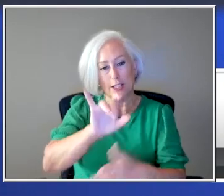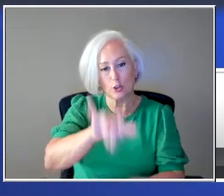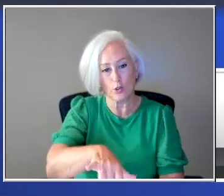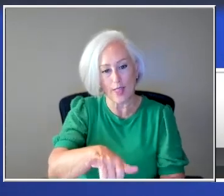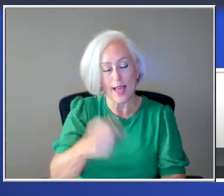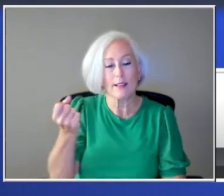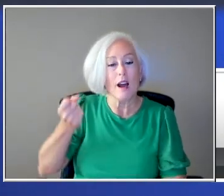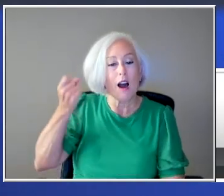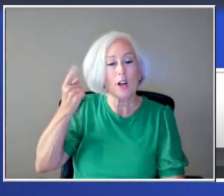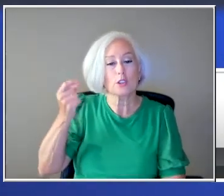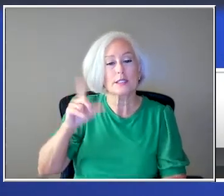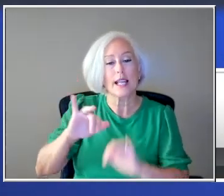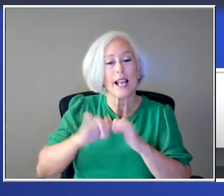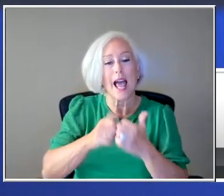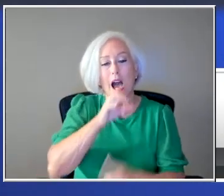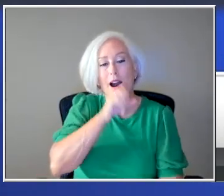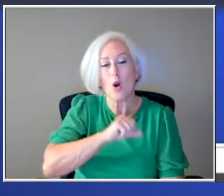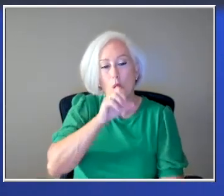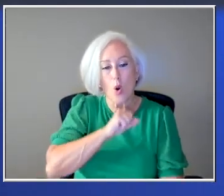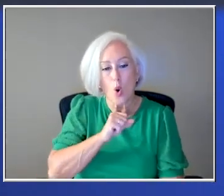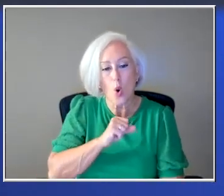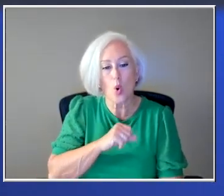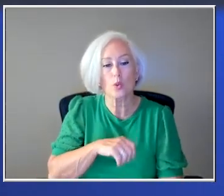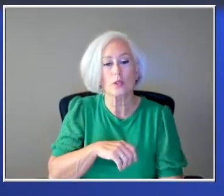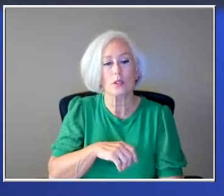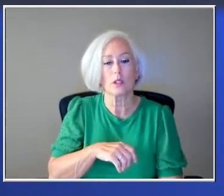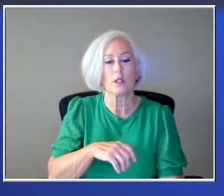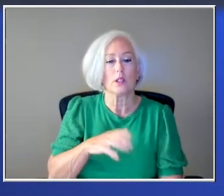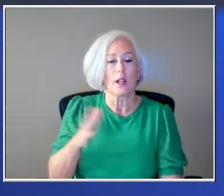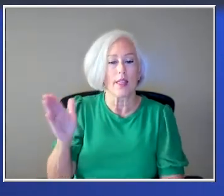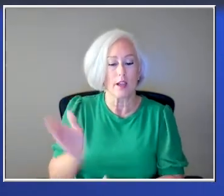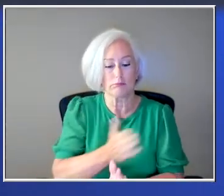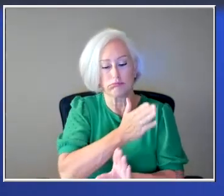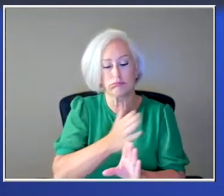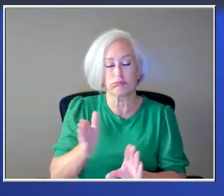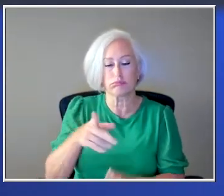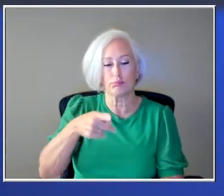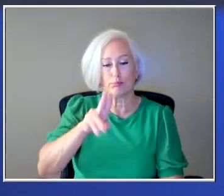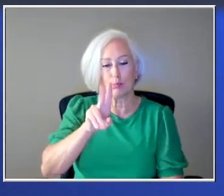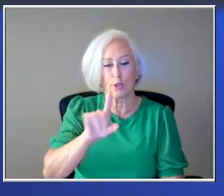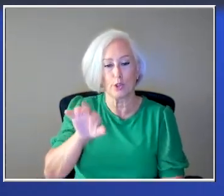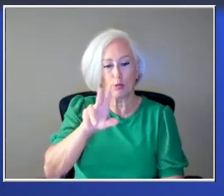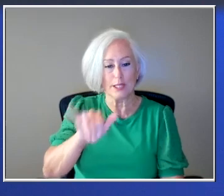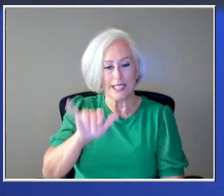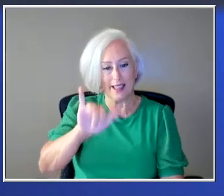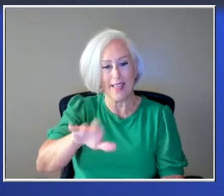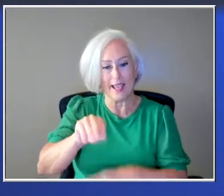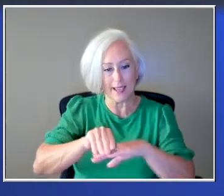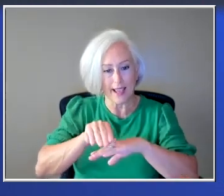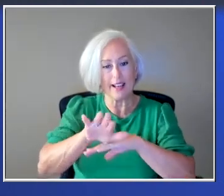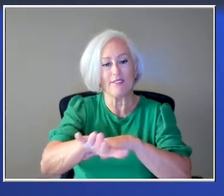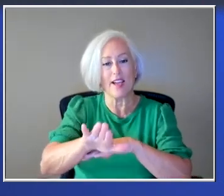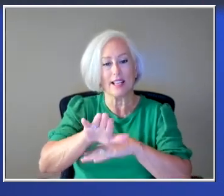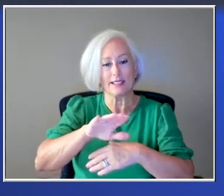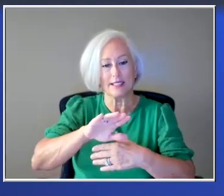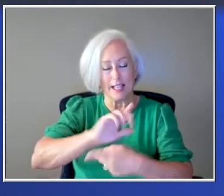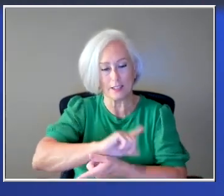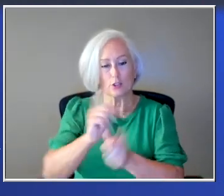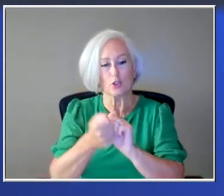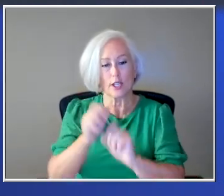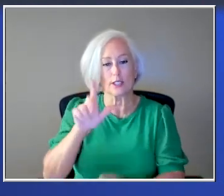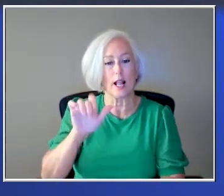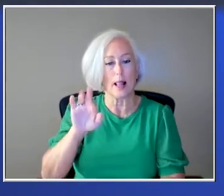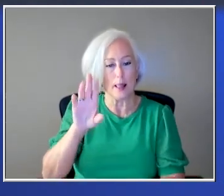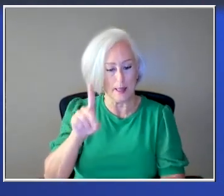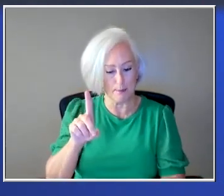how old they are, where they are in their pubertal development, because that can affect and have some changes in lipid profiles. What's